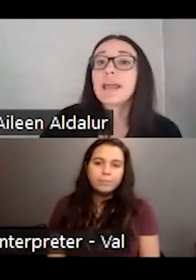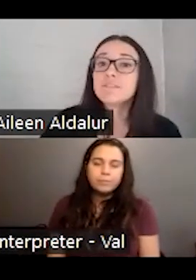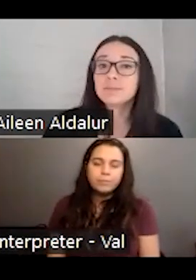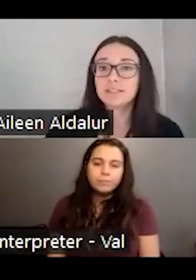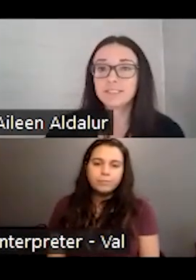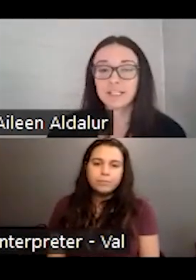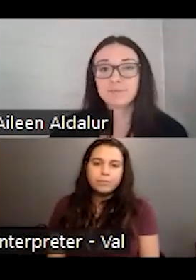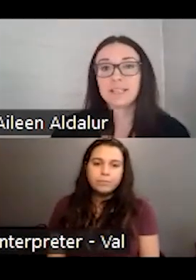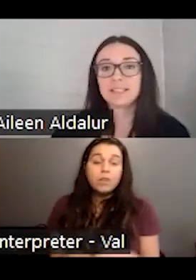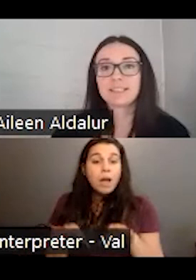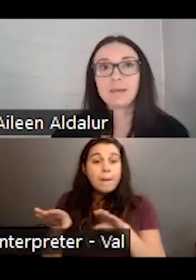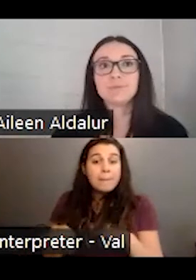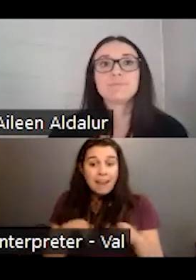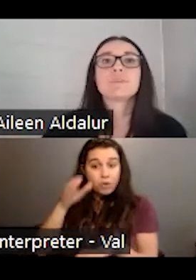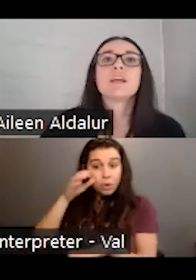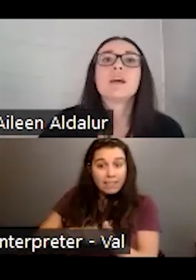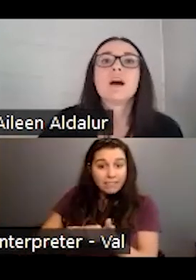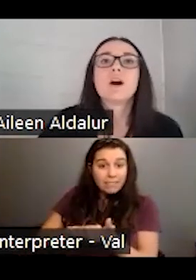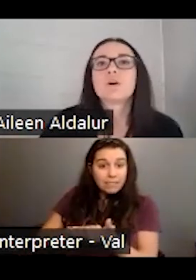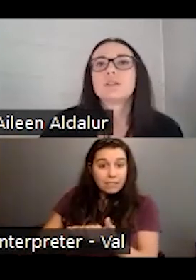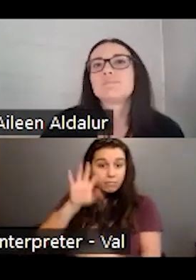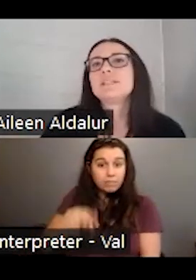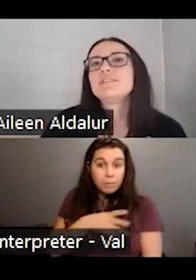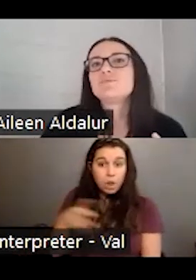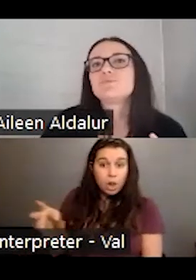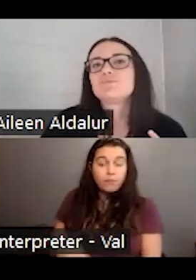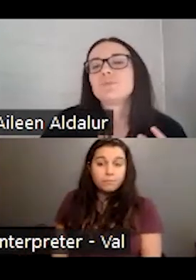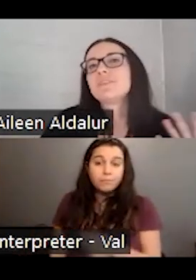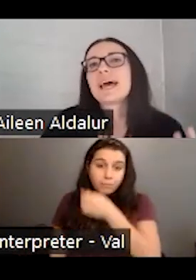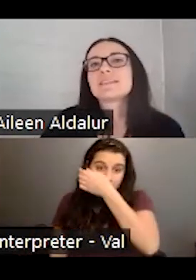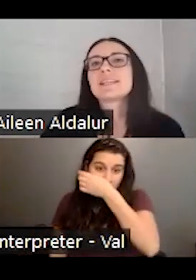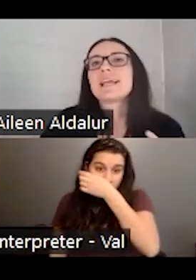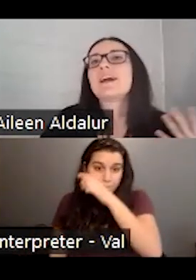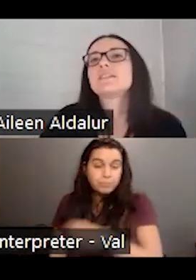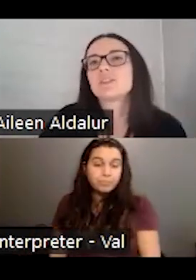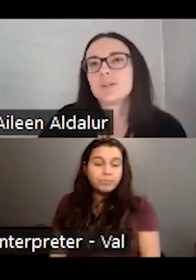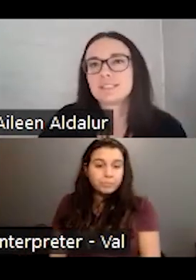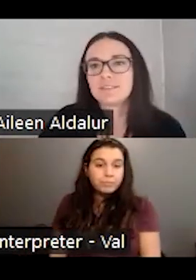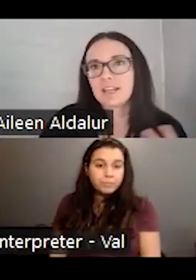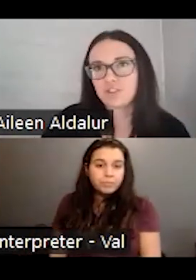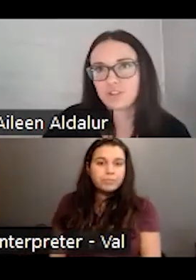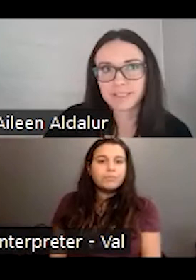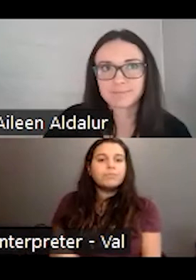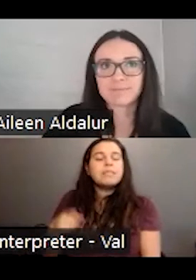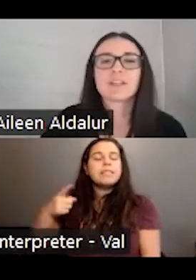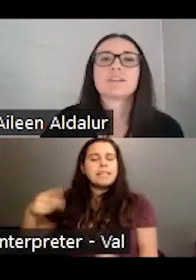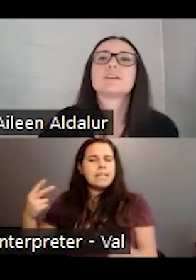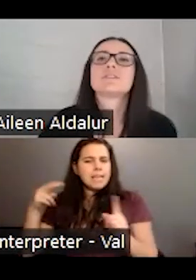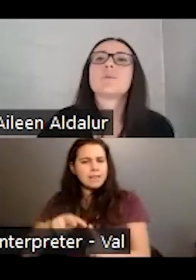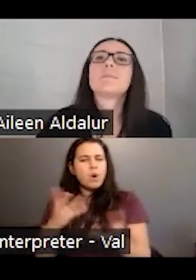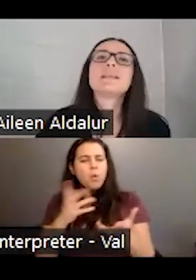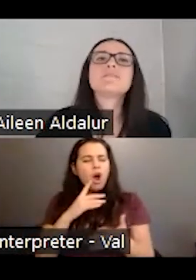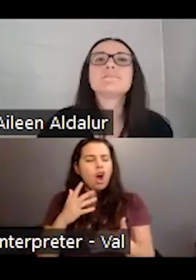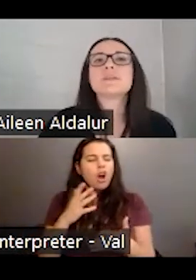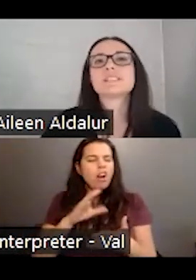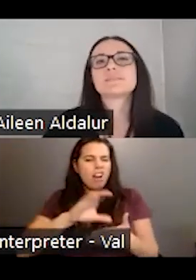So for the behavioral beliefs here in this table, or these beliefs reflect the likely consequences of getting treatment.